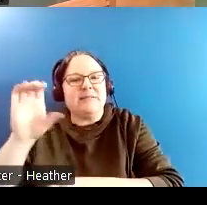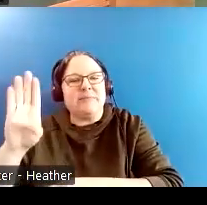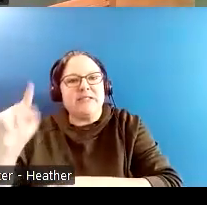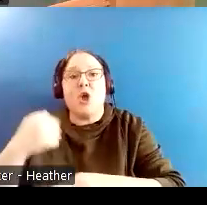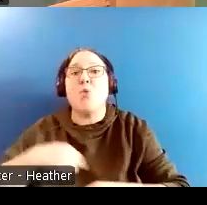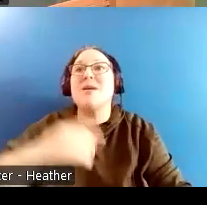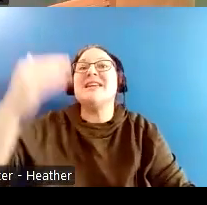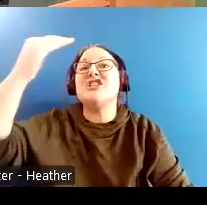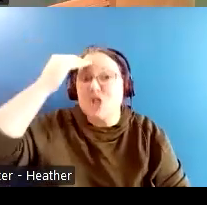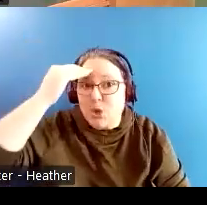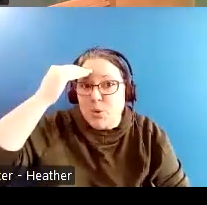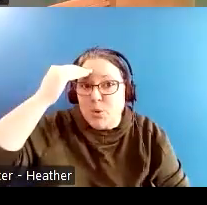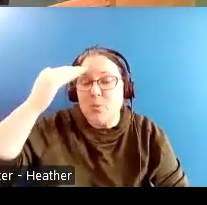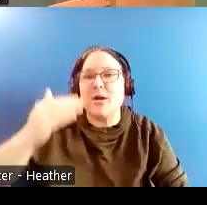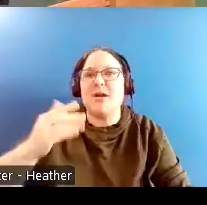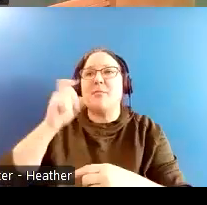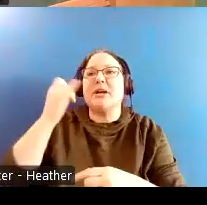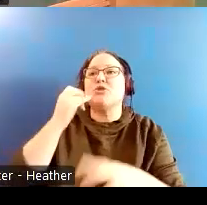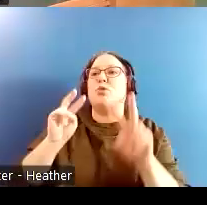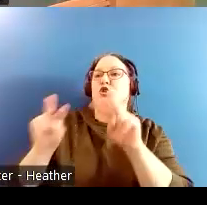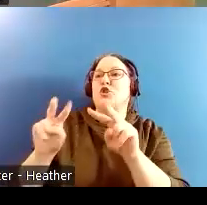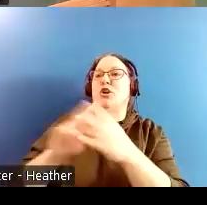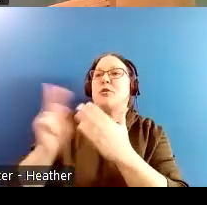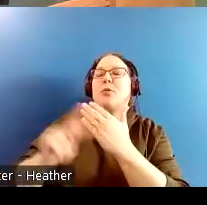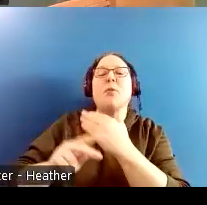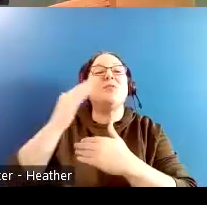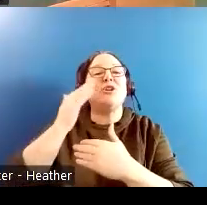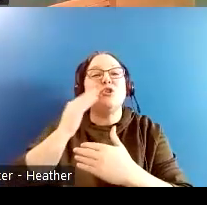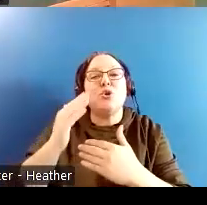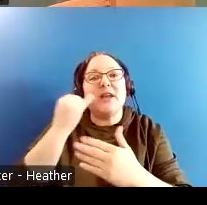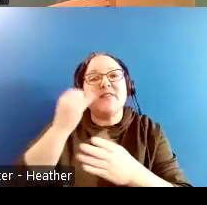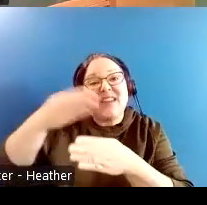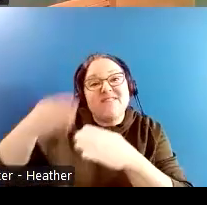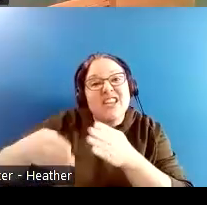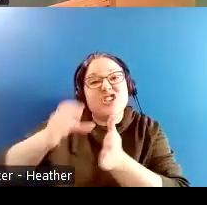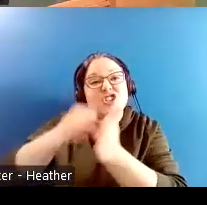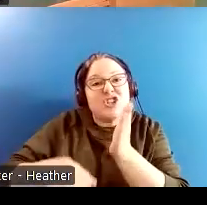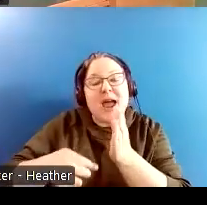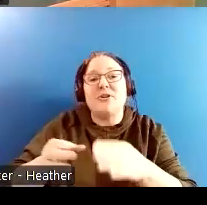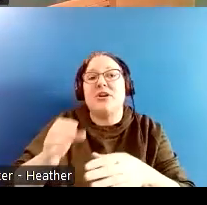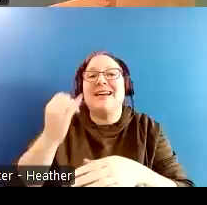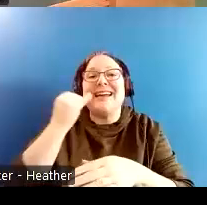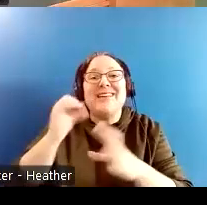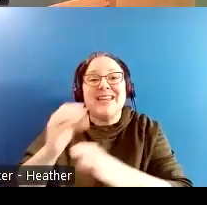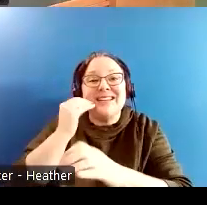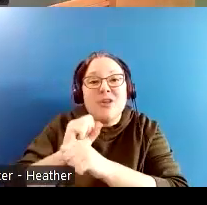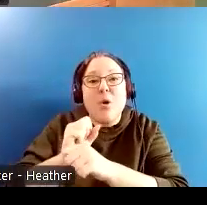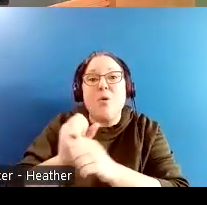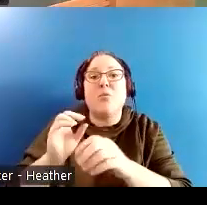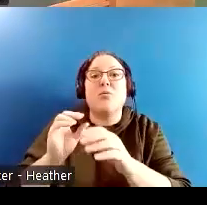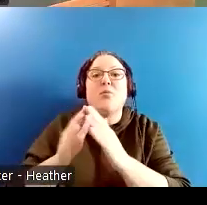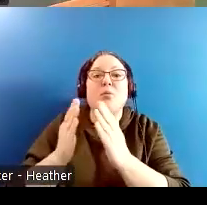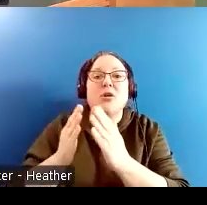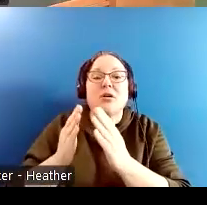managers logged into the program, we could see what lessons they were working on, if they had done their homework, when they last logged in, and what are